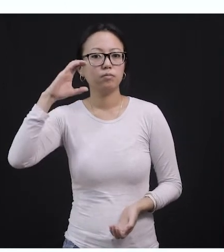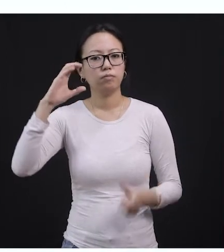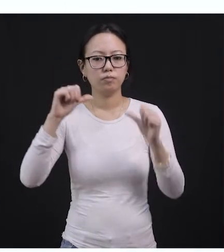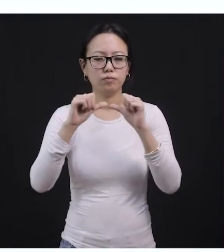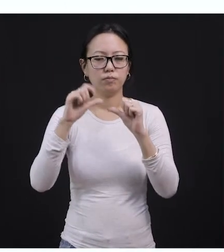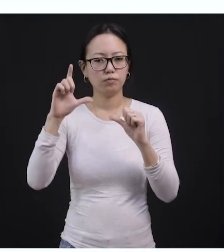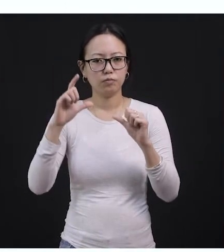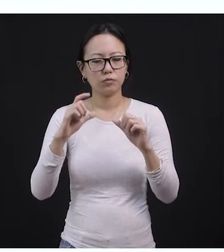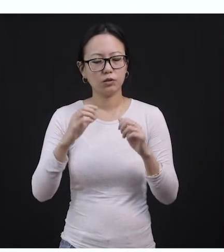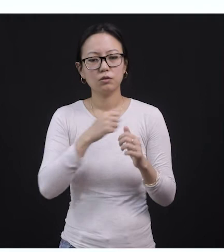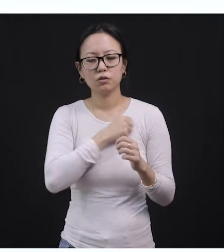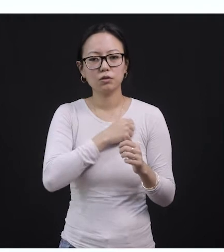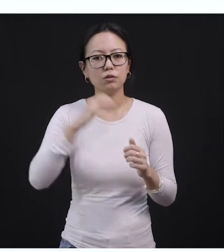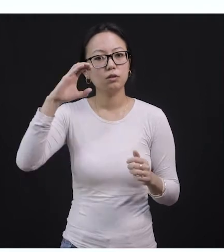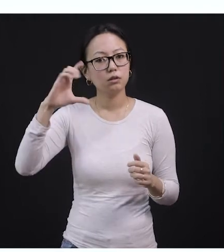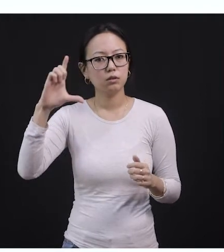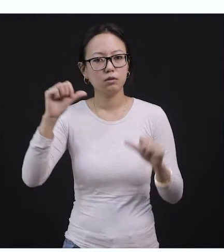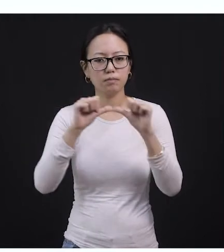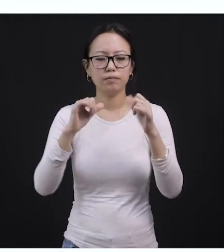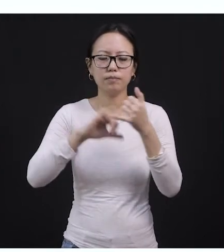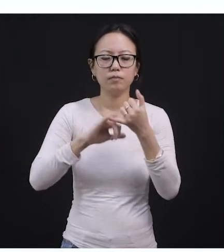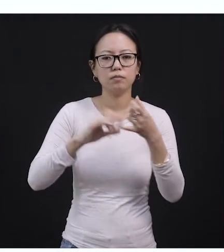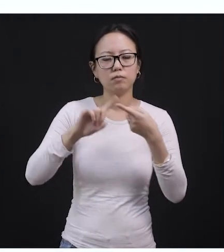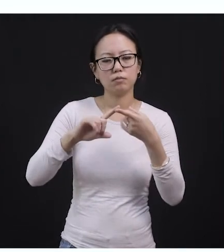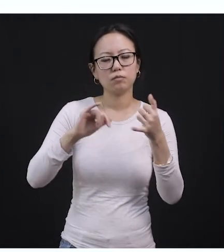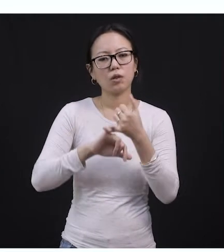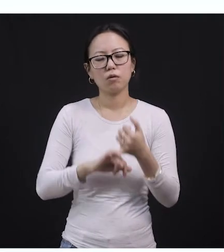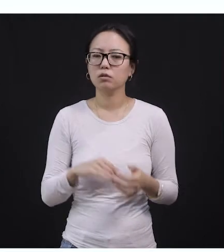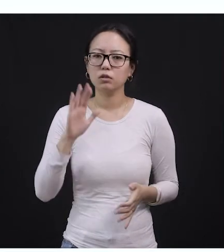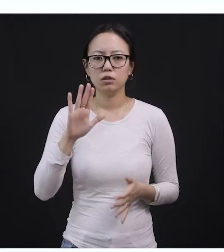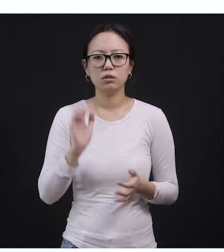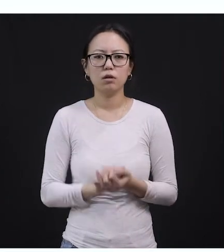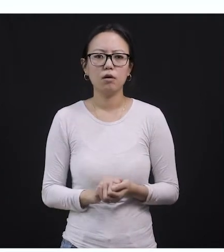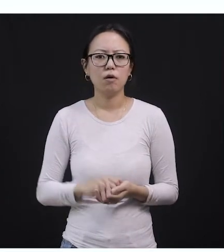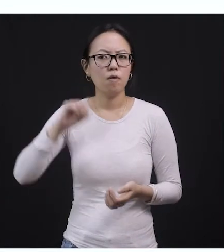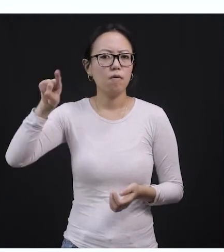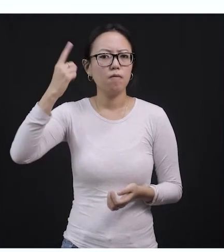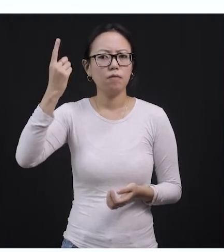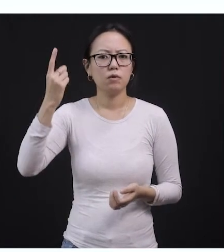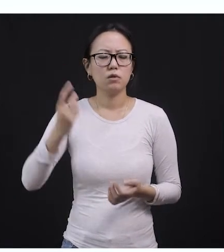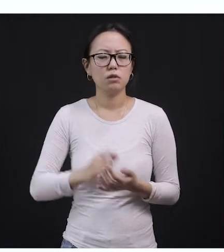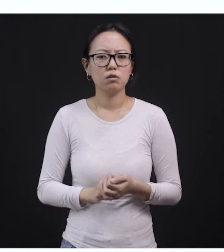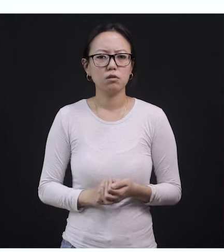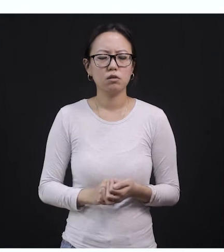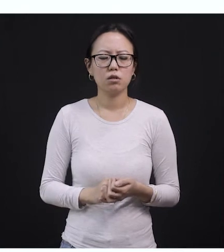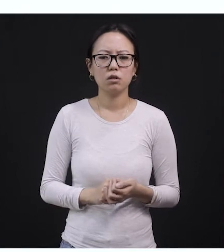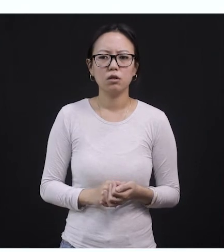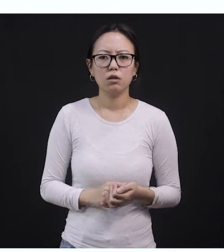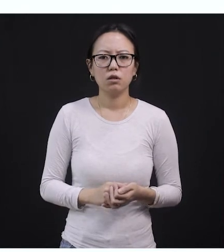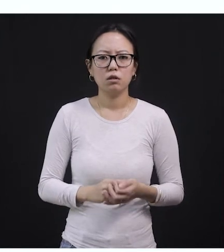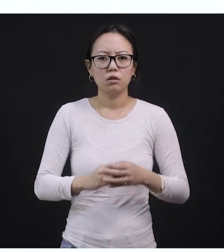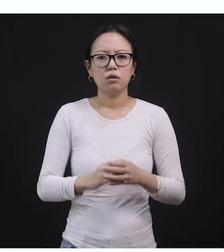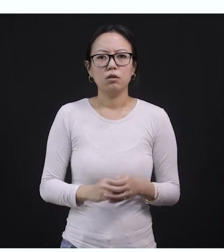classes, where people of higher class were appointed for temple works. Some used to do